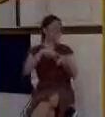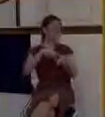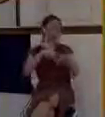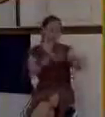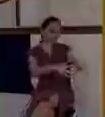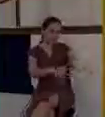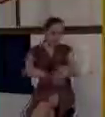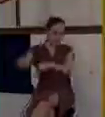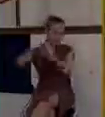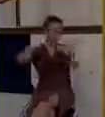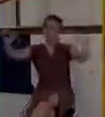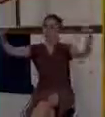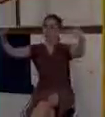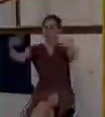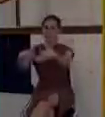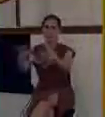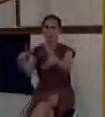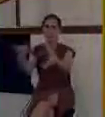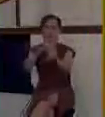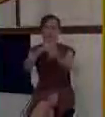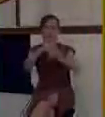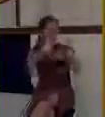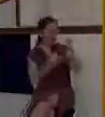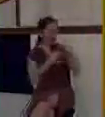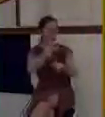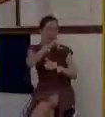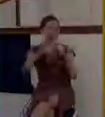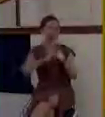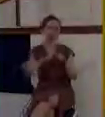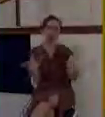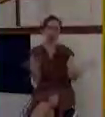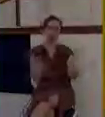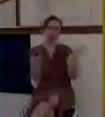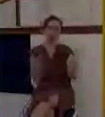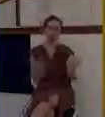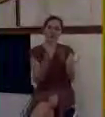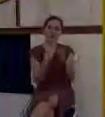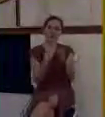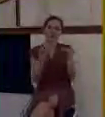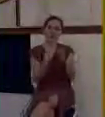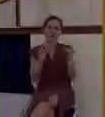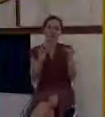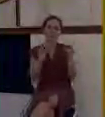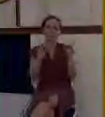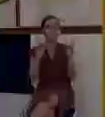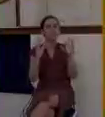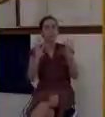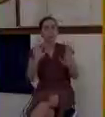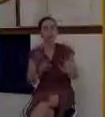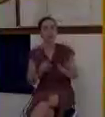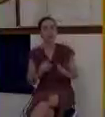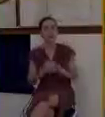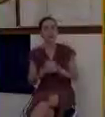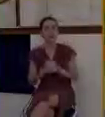these words. That wouldn't be a comfort to me if all of my loved ones that have gone on, if I no longer